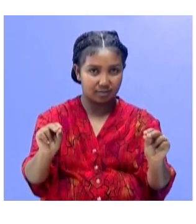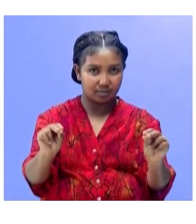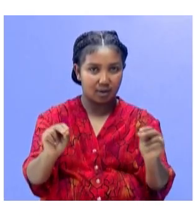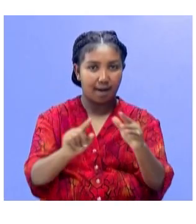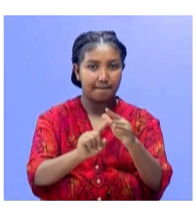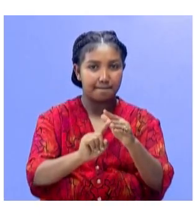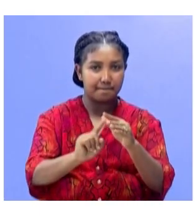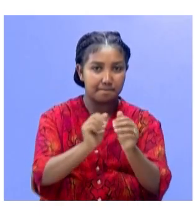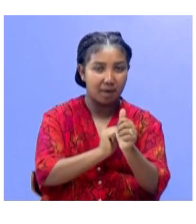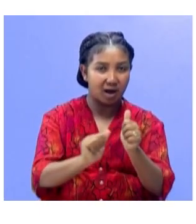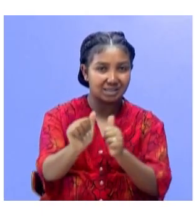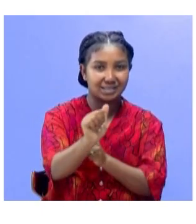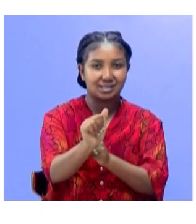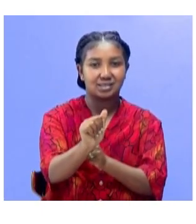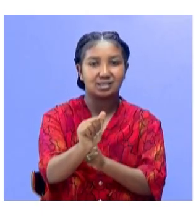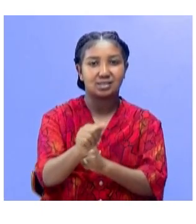pass